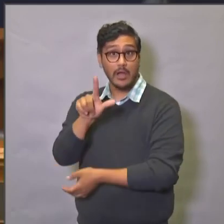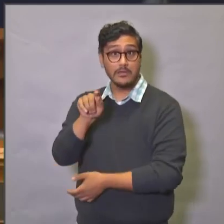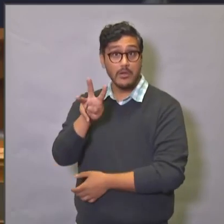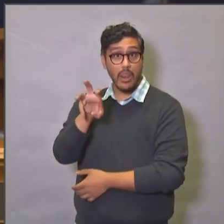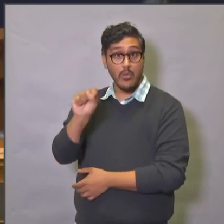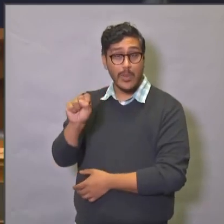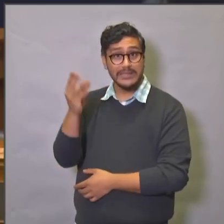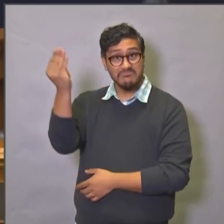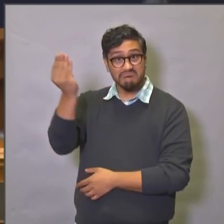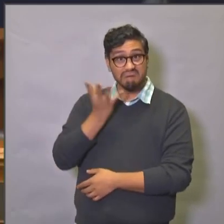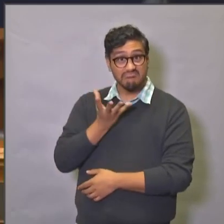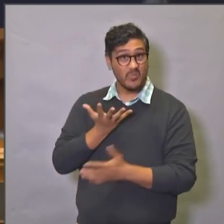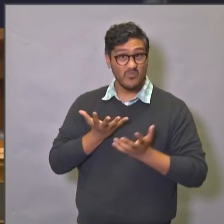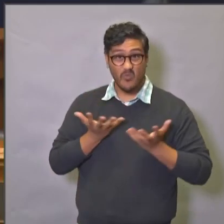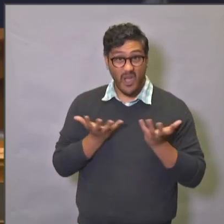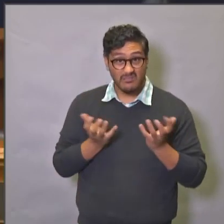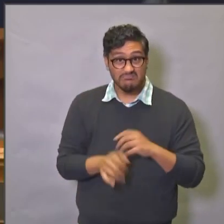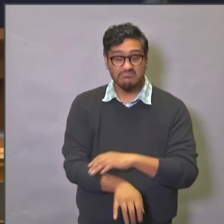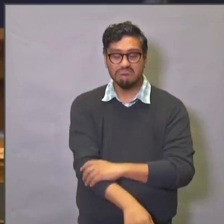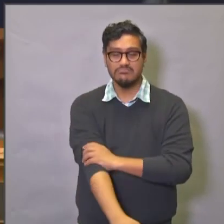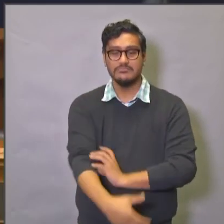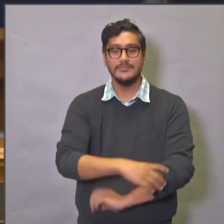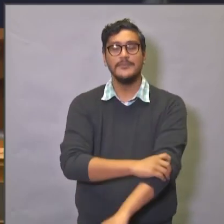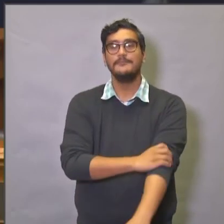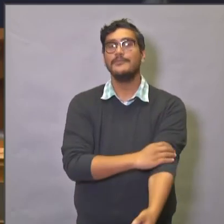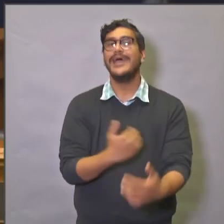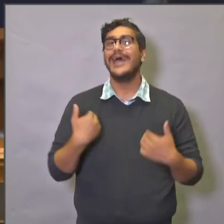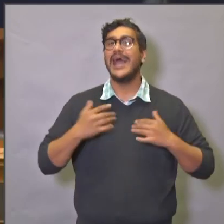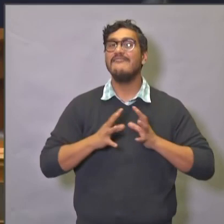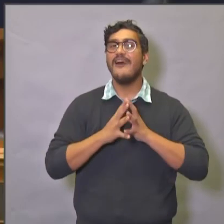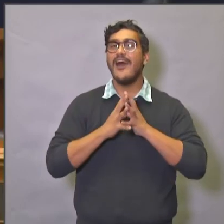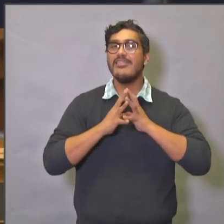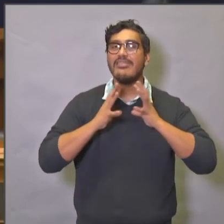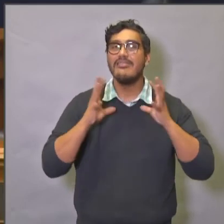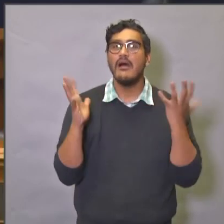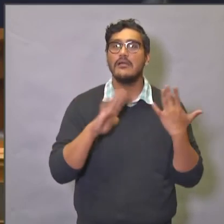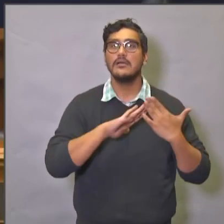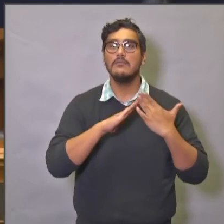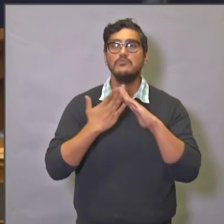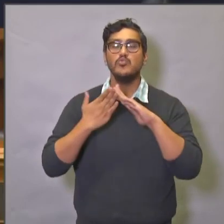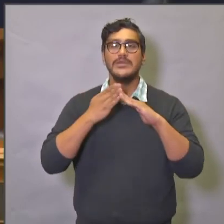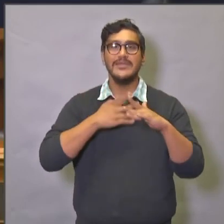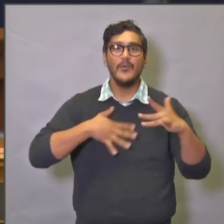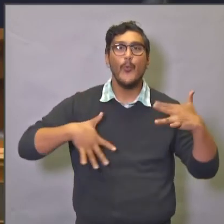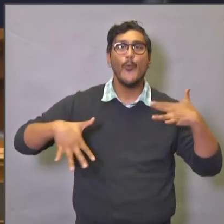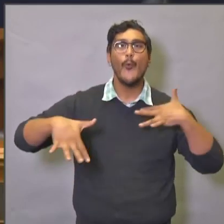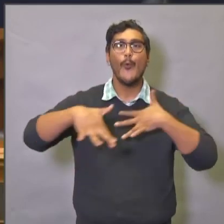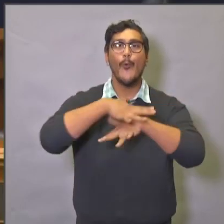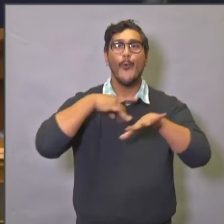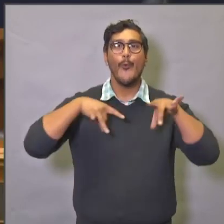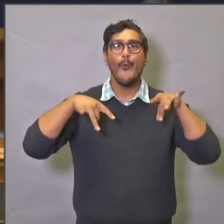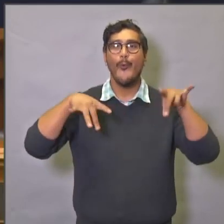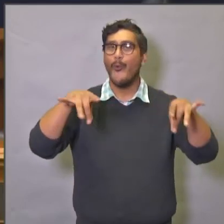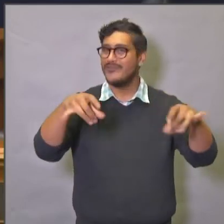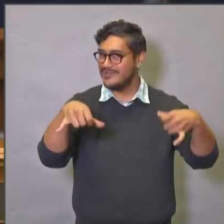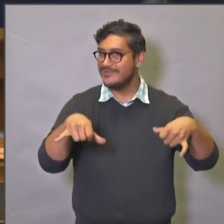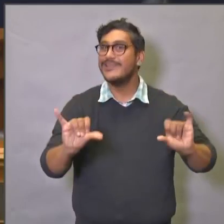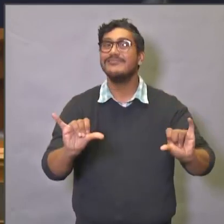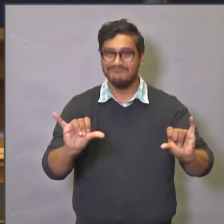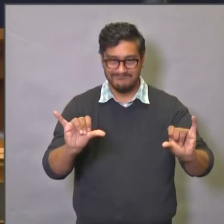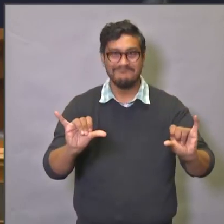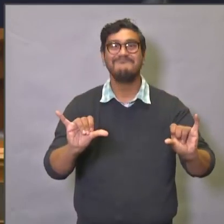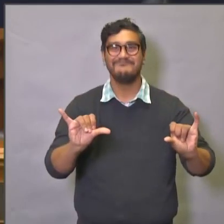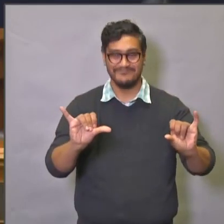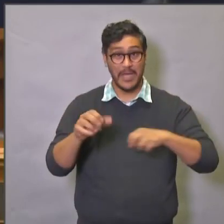us know is that we have a lot of community transmission still going on. And, remember those confidence